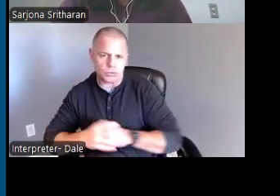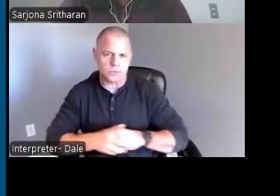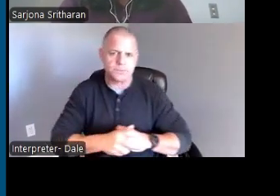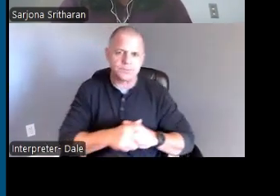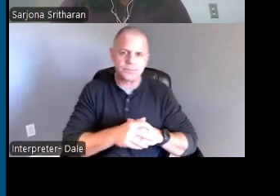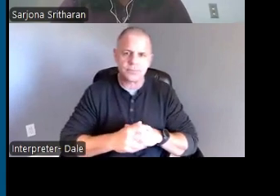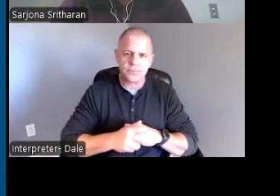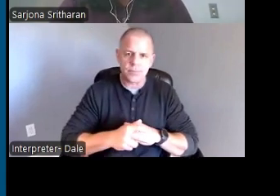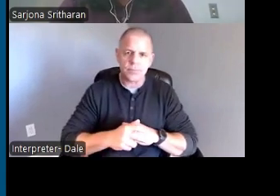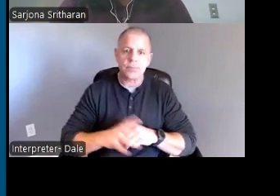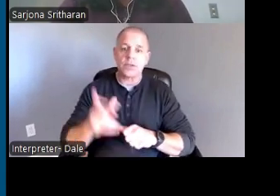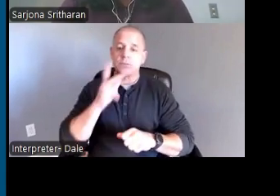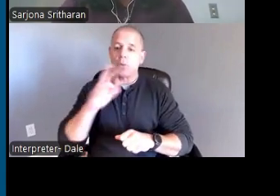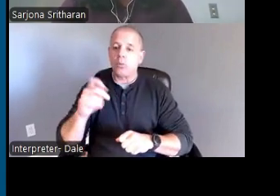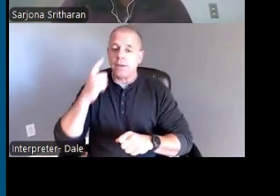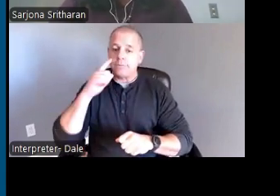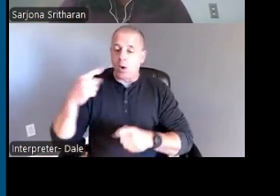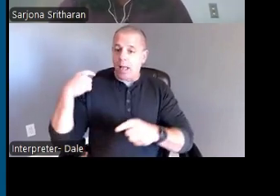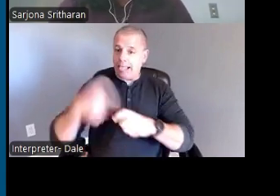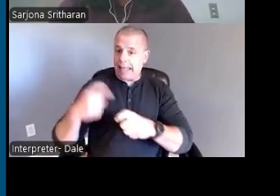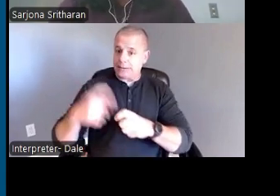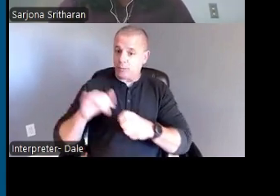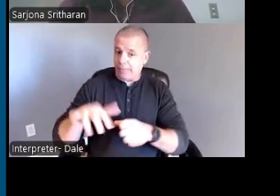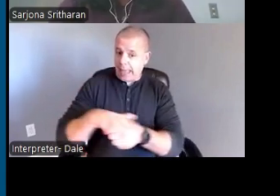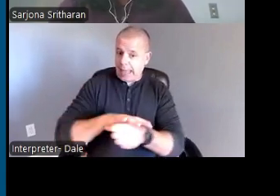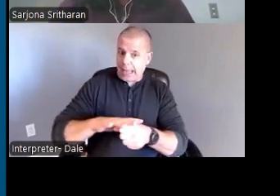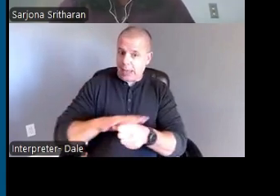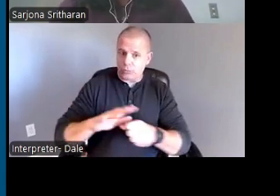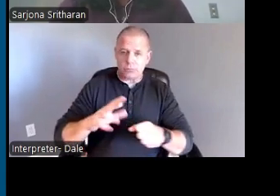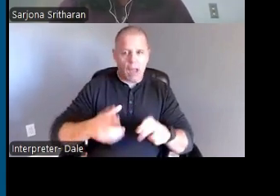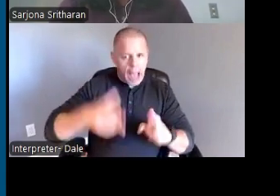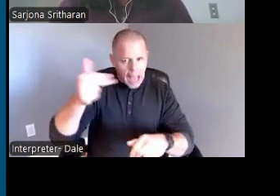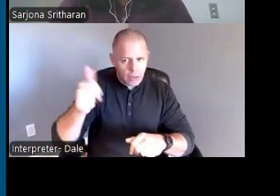among Latinos in this catchment area is also higher,